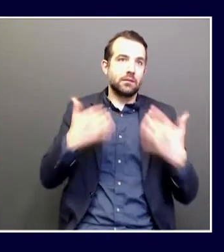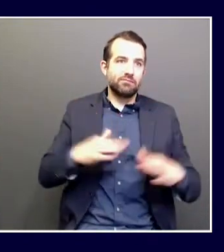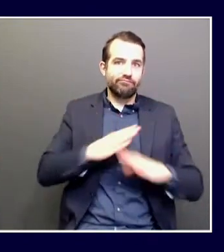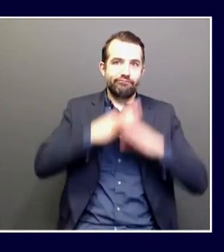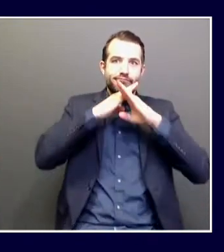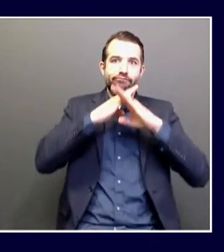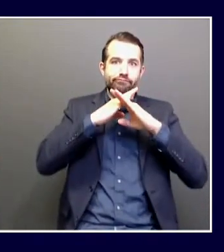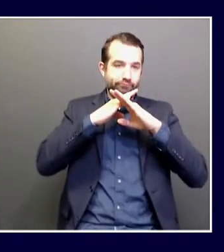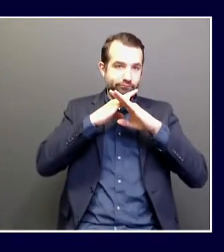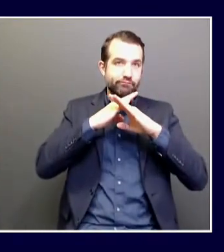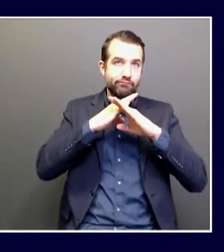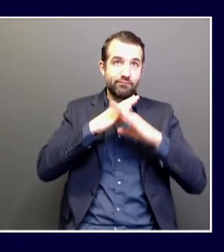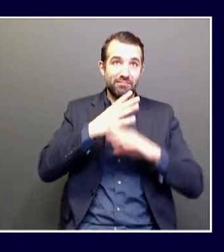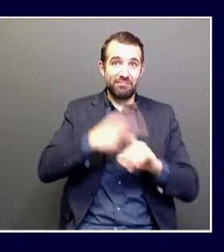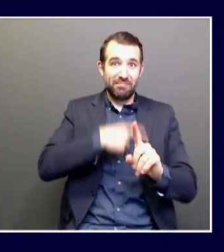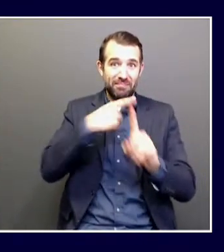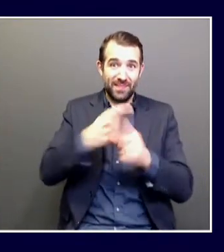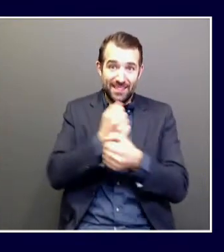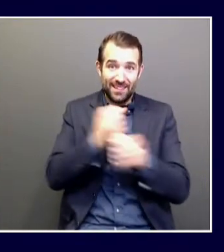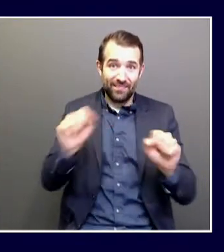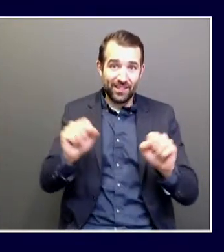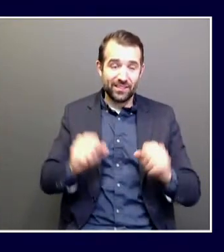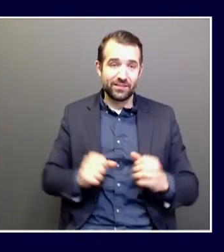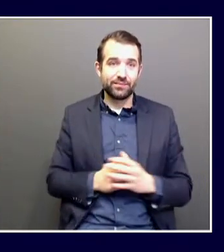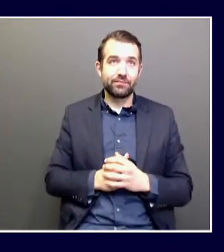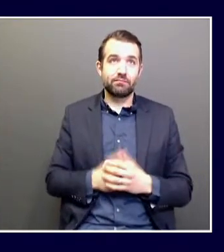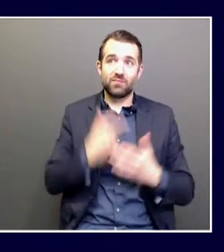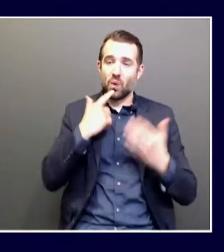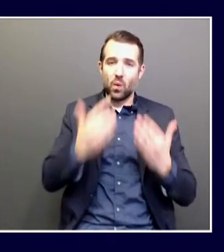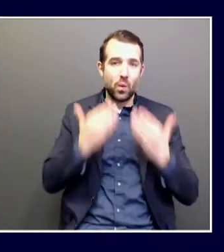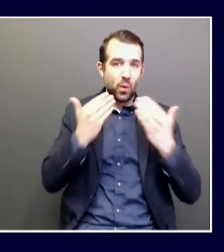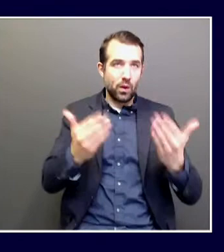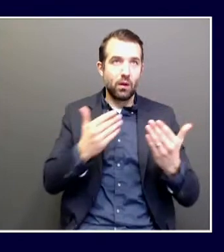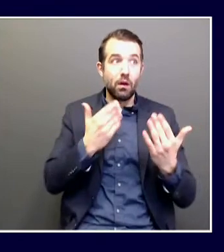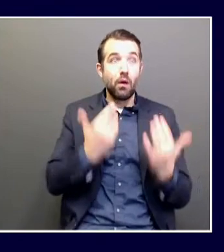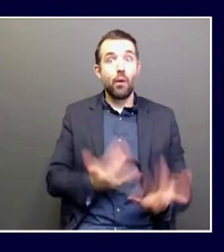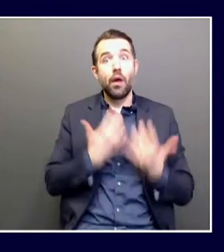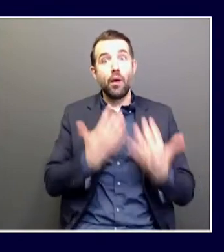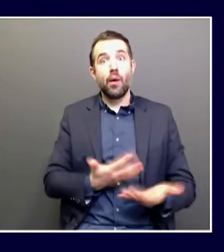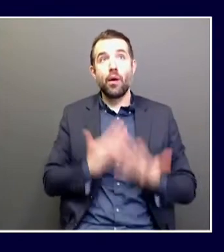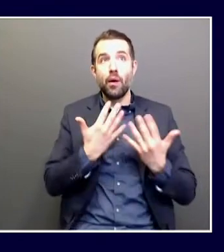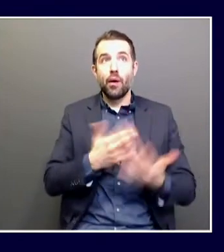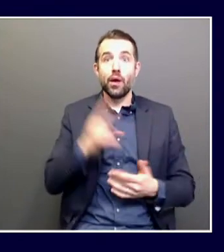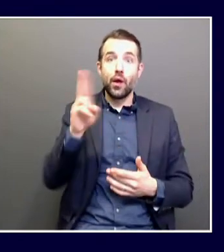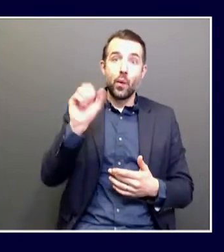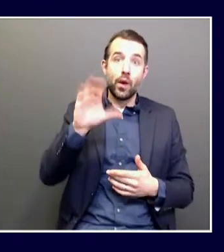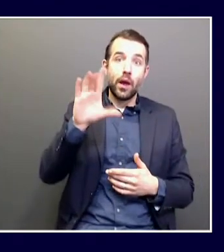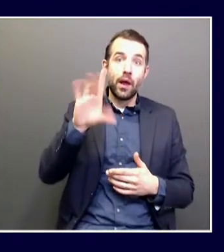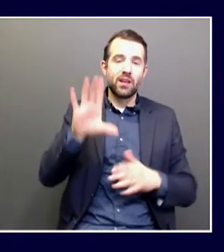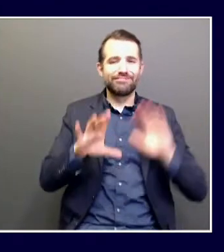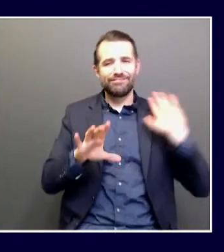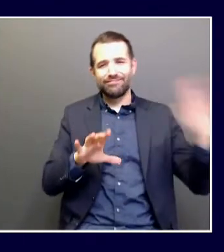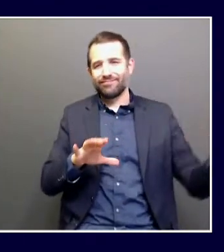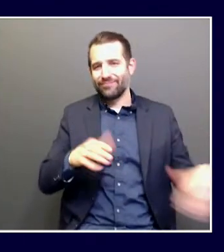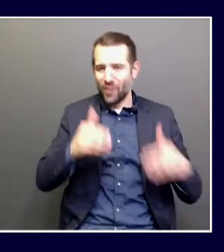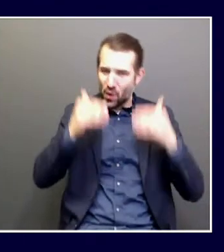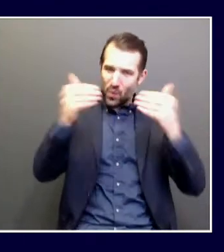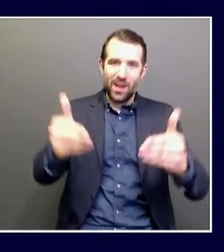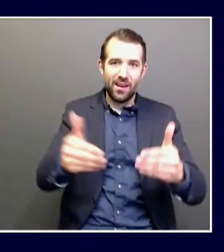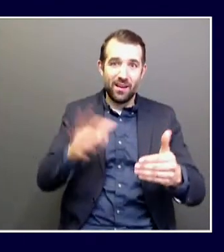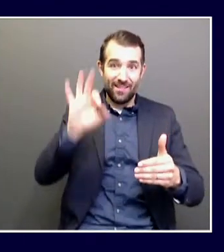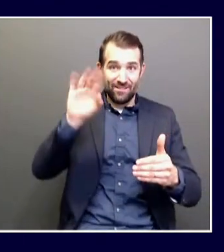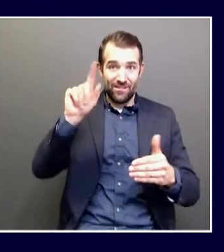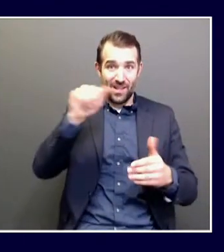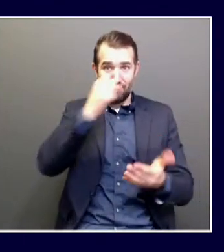we didn't see a reason to wait. There was no reason to wait whatsoever. The second, and slightly more technical, is that No provider needs to